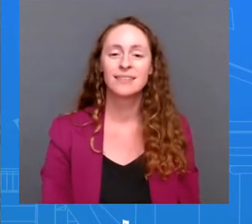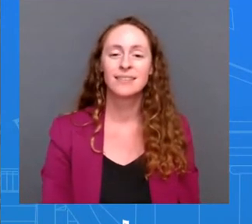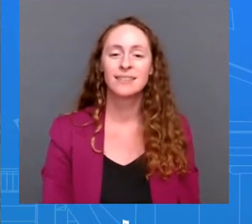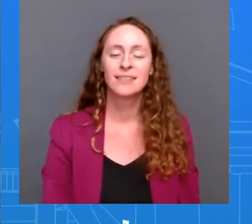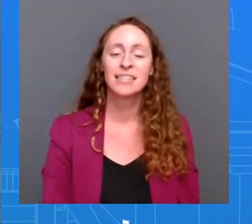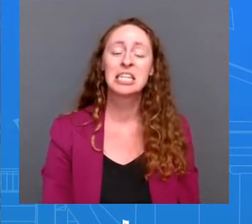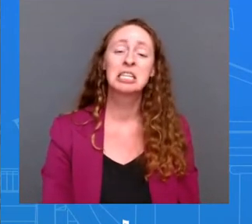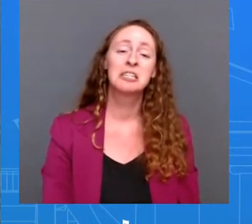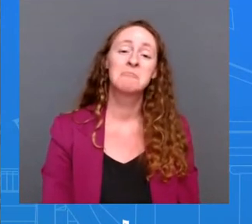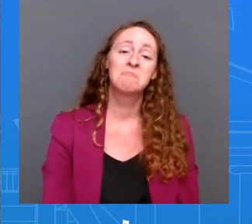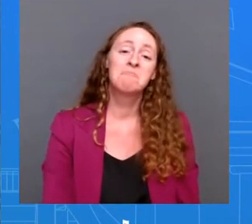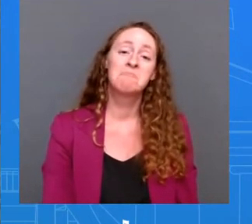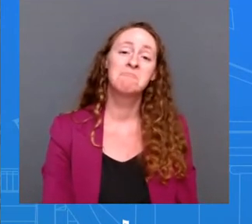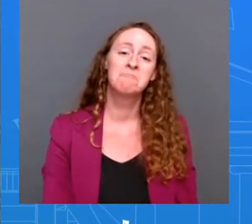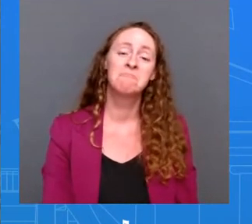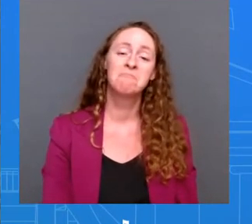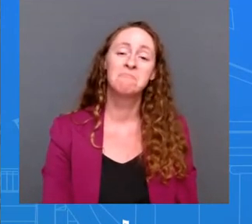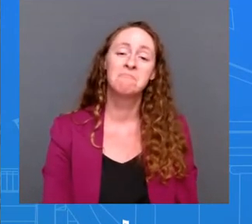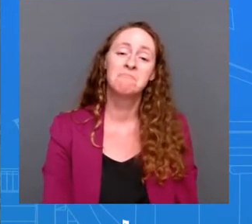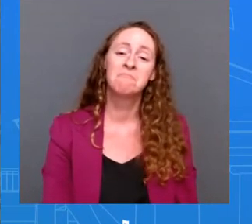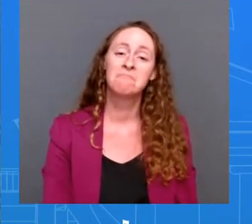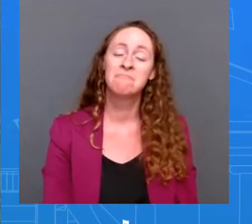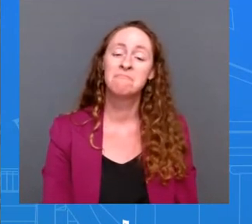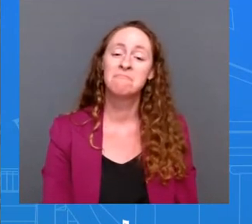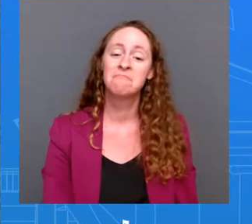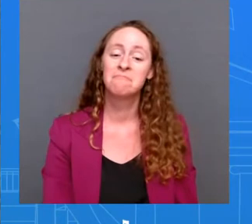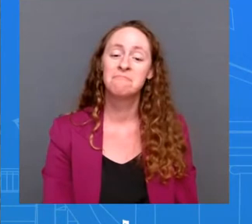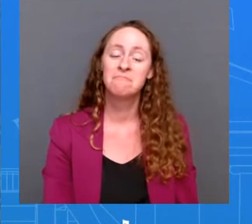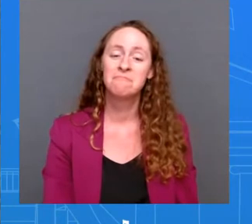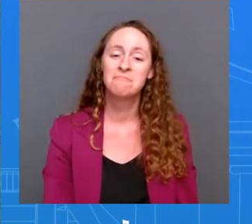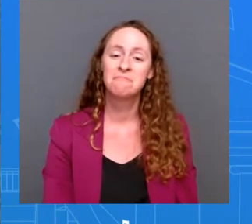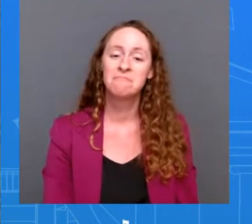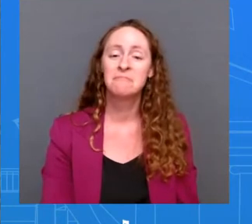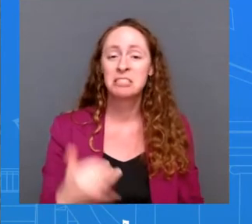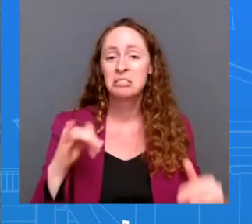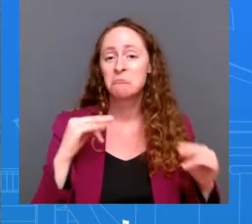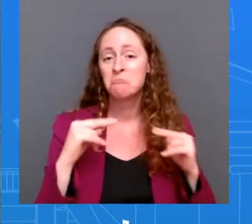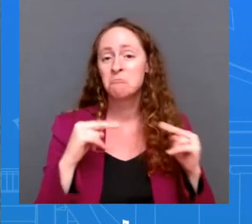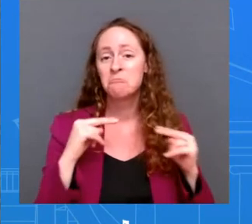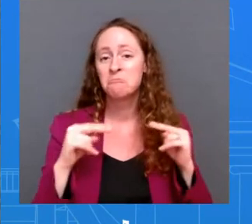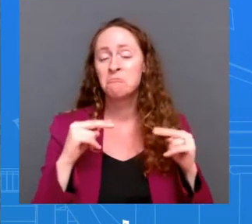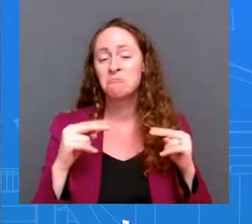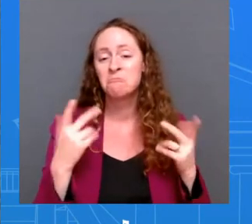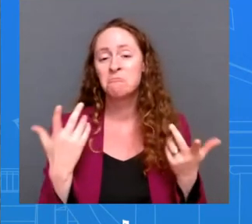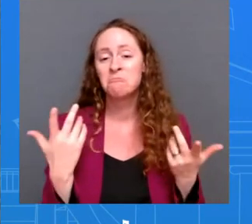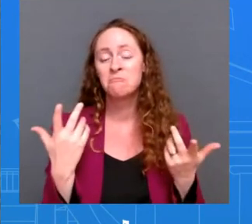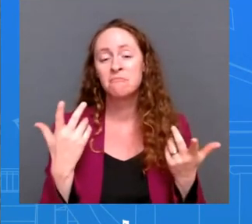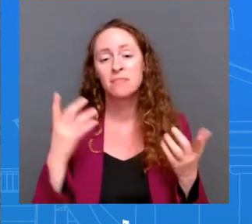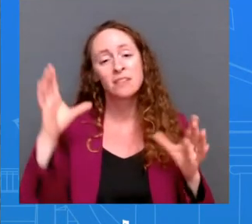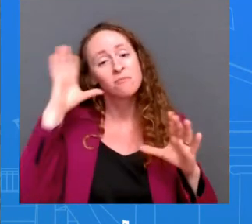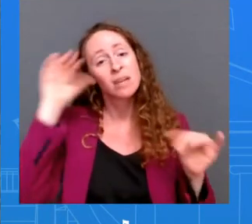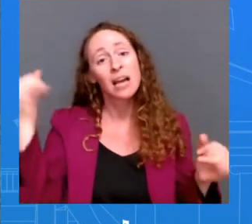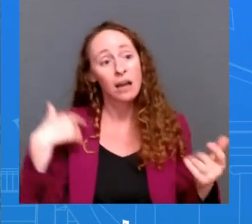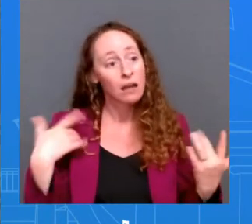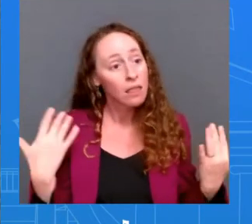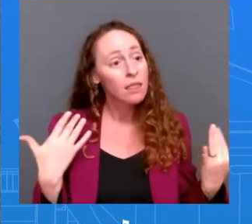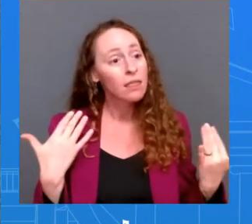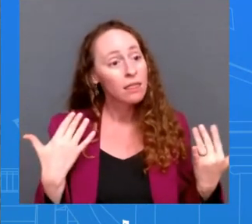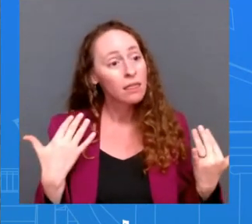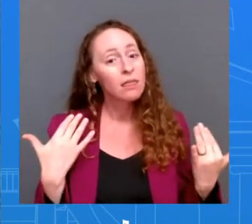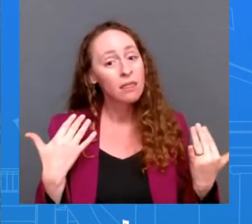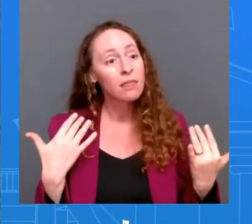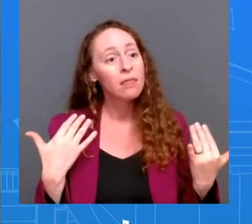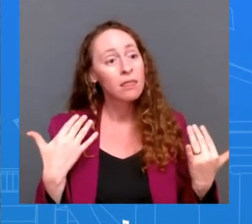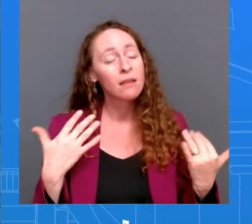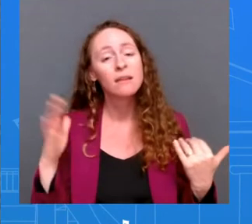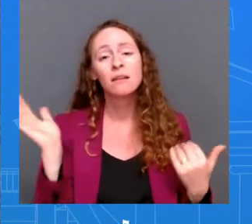point. You heard the president say, we're not going to wait forever for Iran to take this deal. It's a deal on the table. They ought to take it.